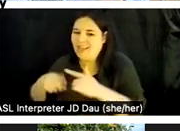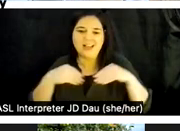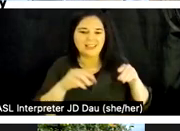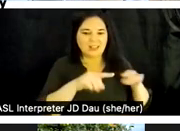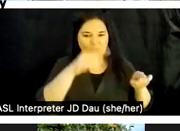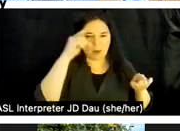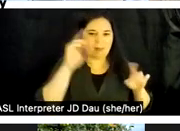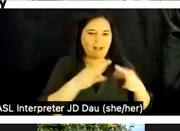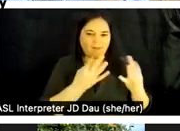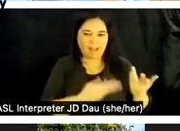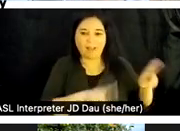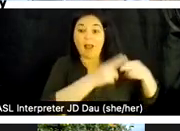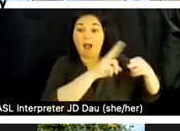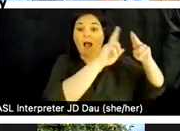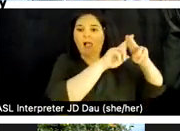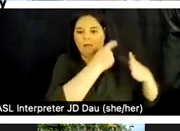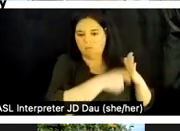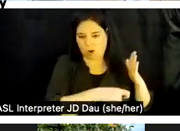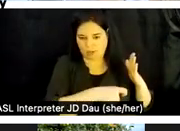at an inflated price.